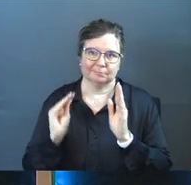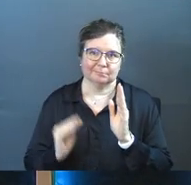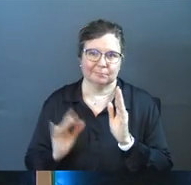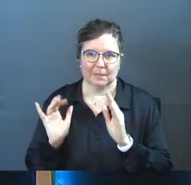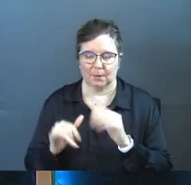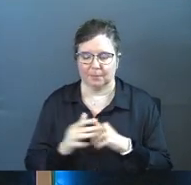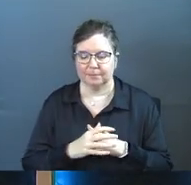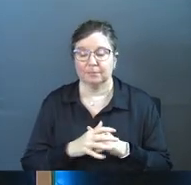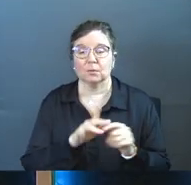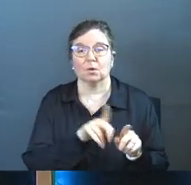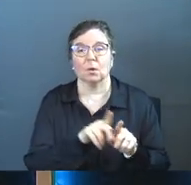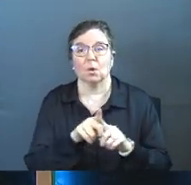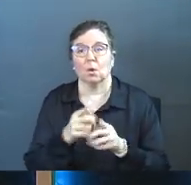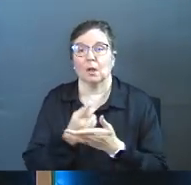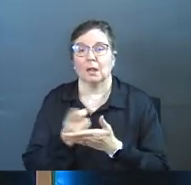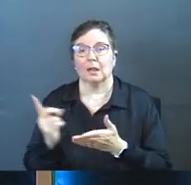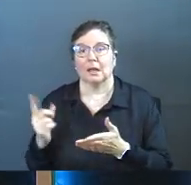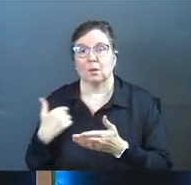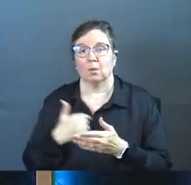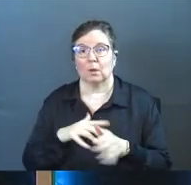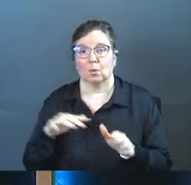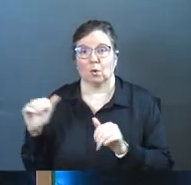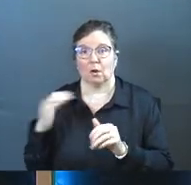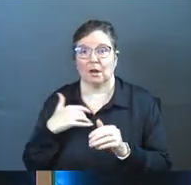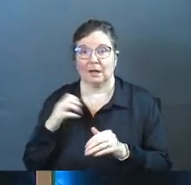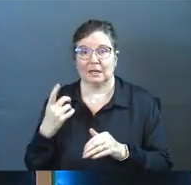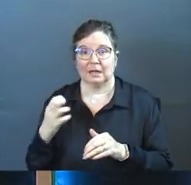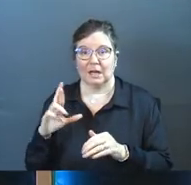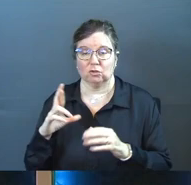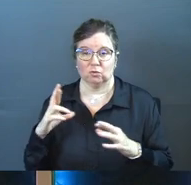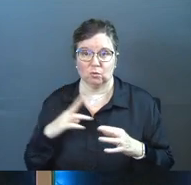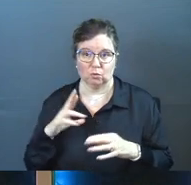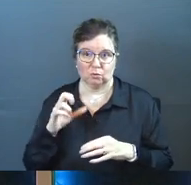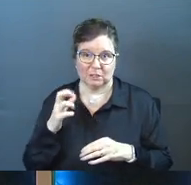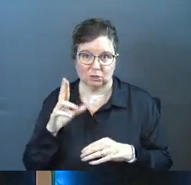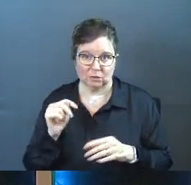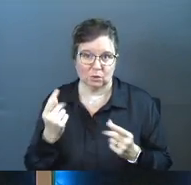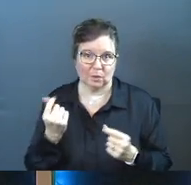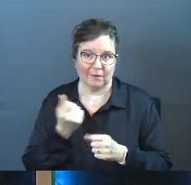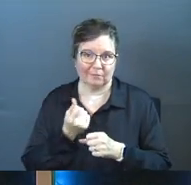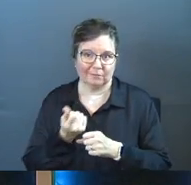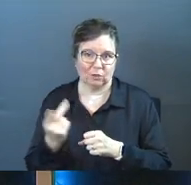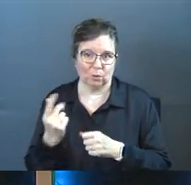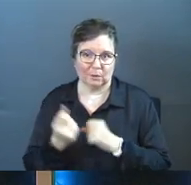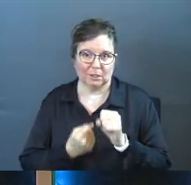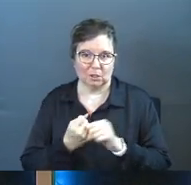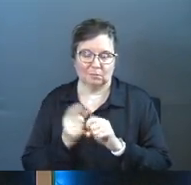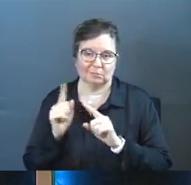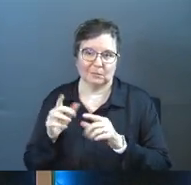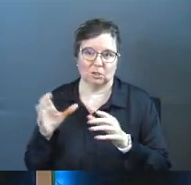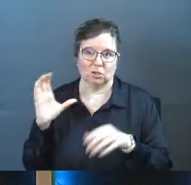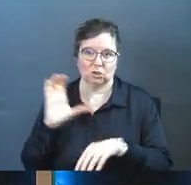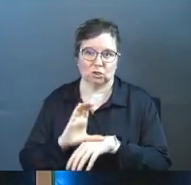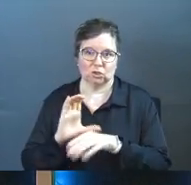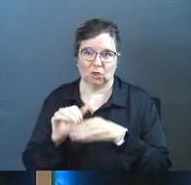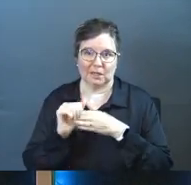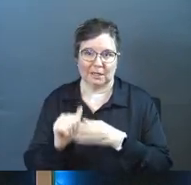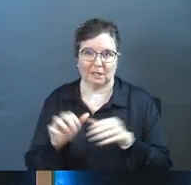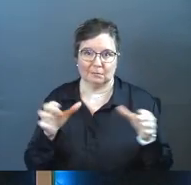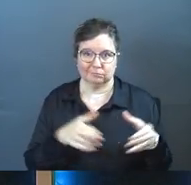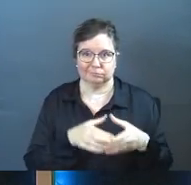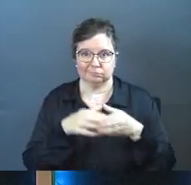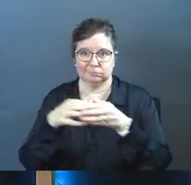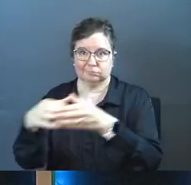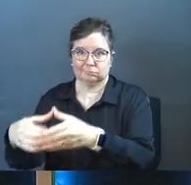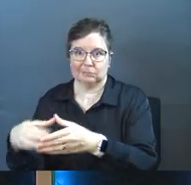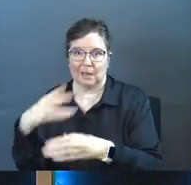write that down? Also, last week, we were gone on an elder retreat, and we do this every few years. We take our church leadership away. We get